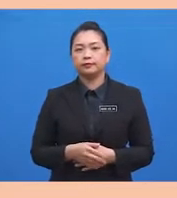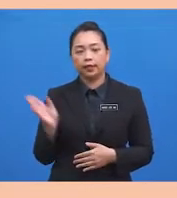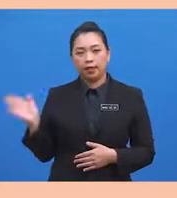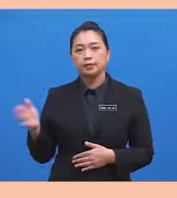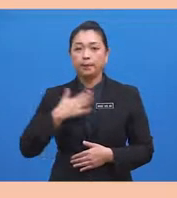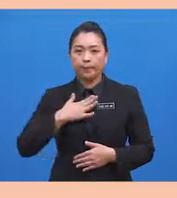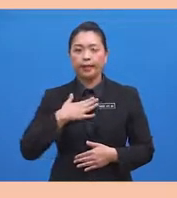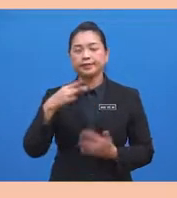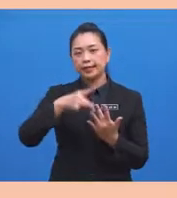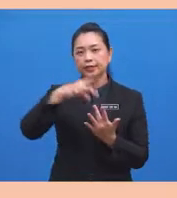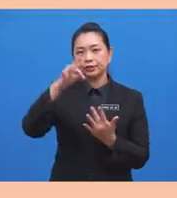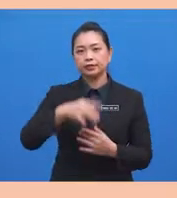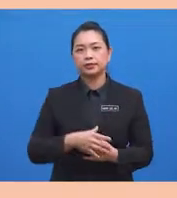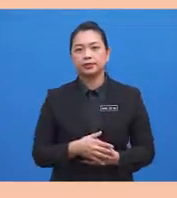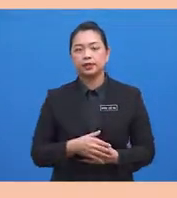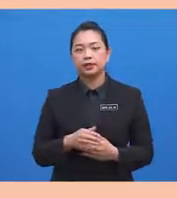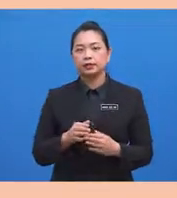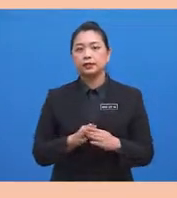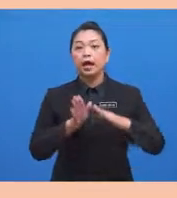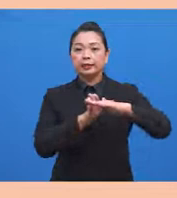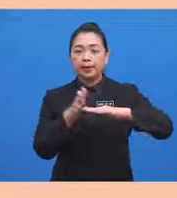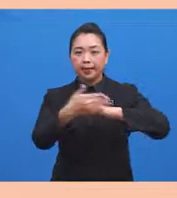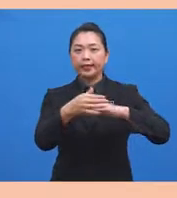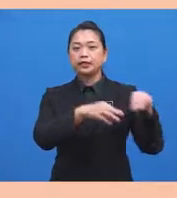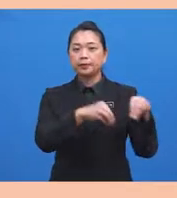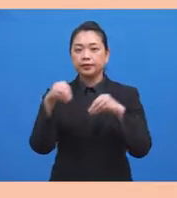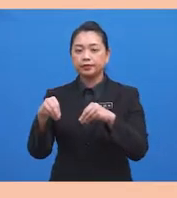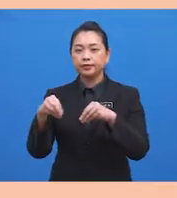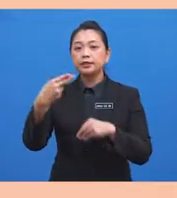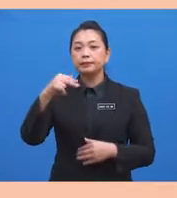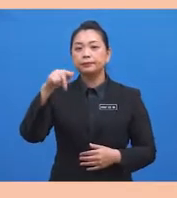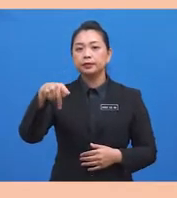Here is my selection. Jamaican